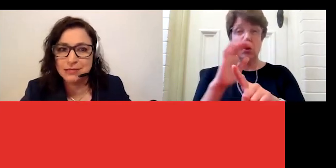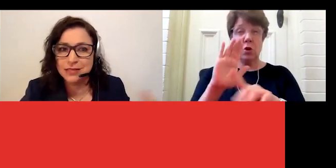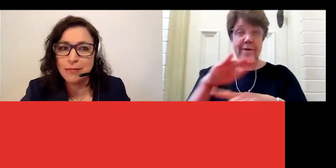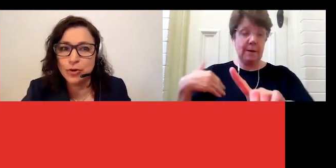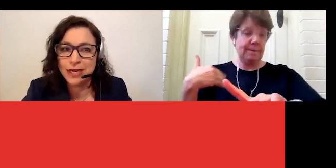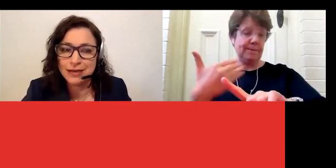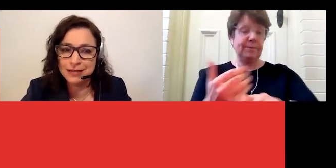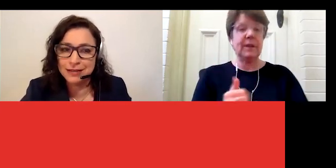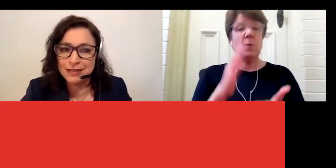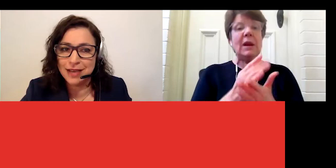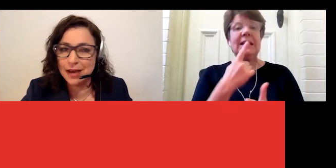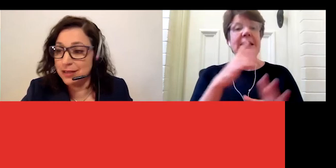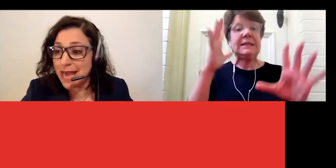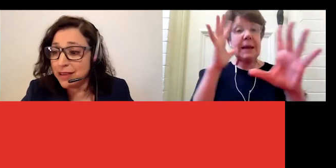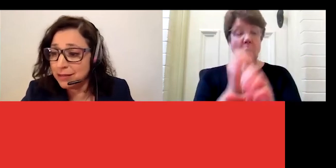says, summary,